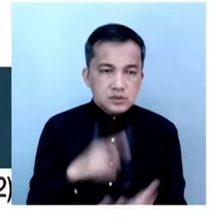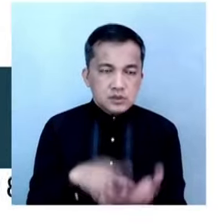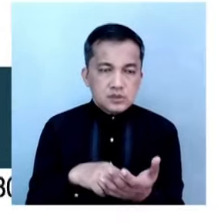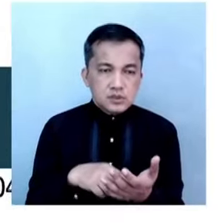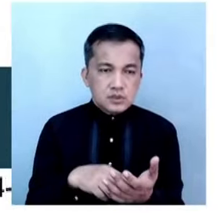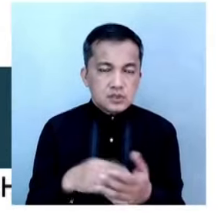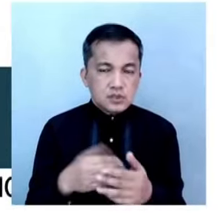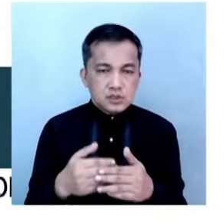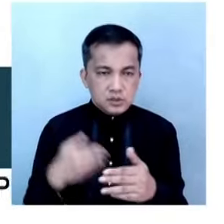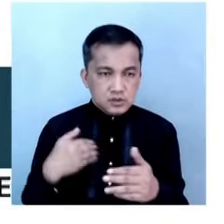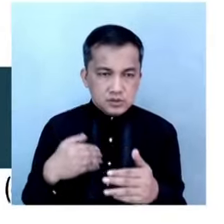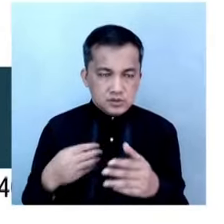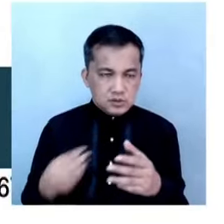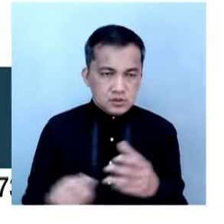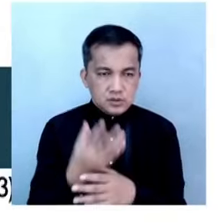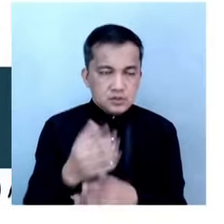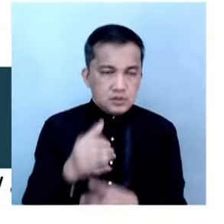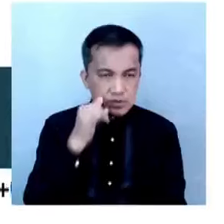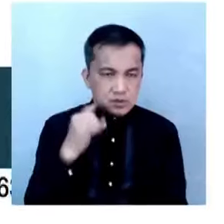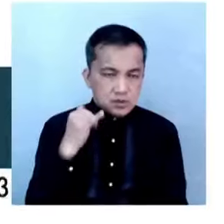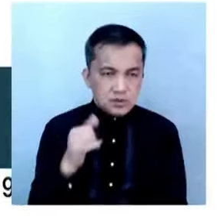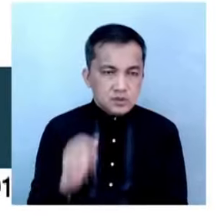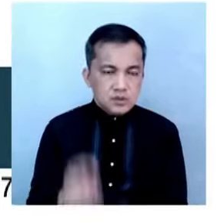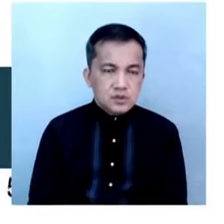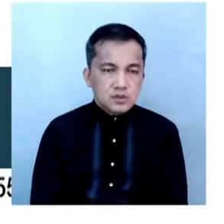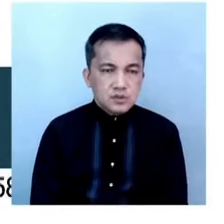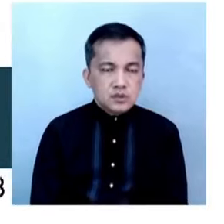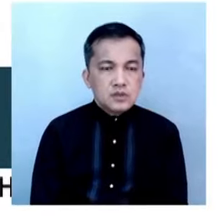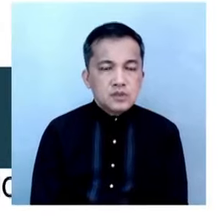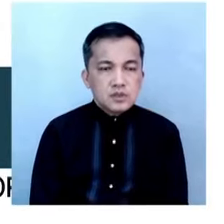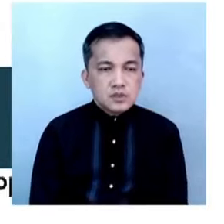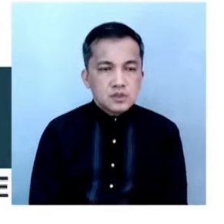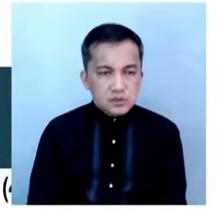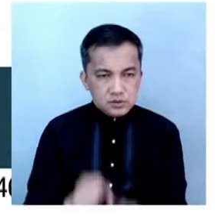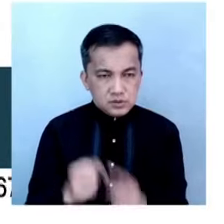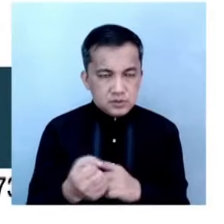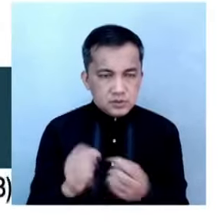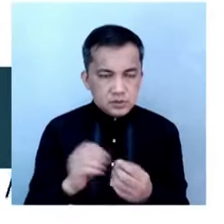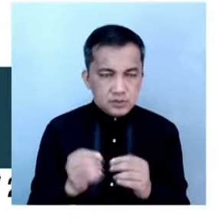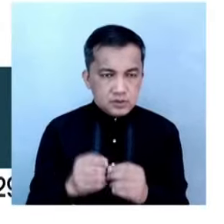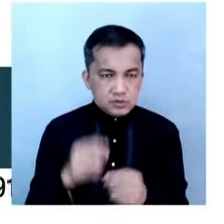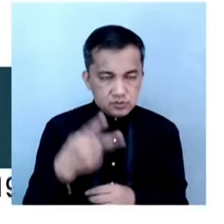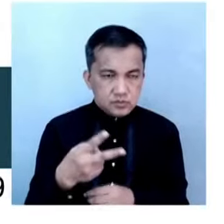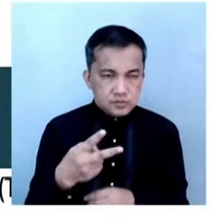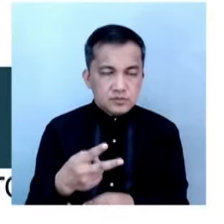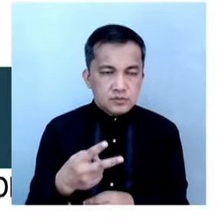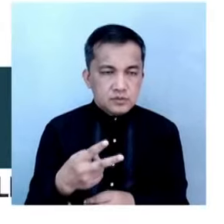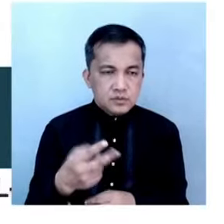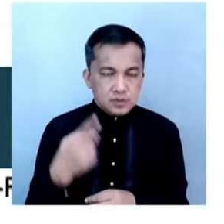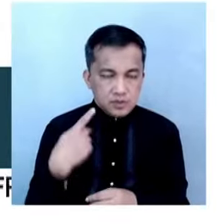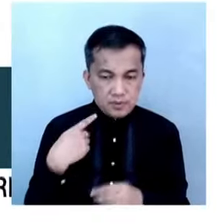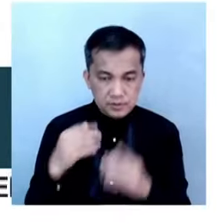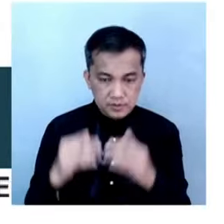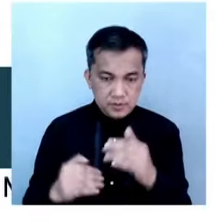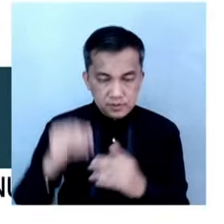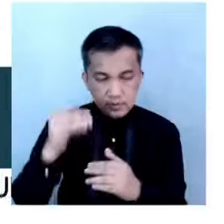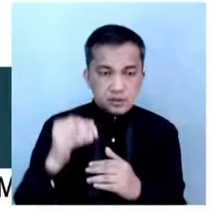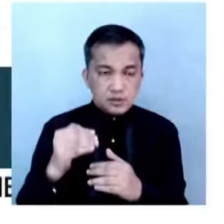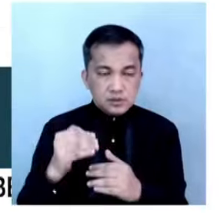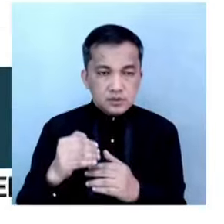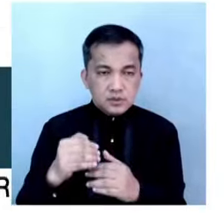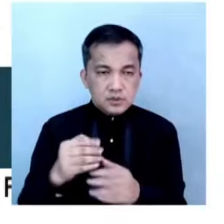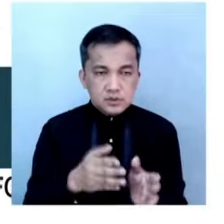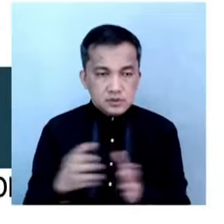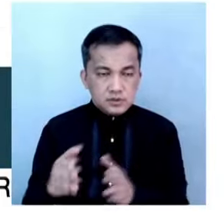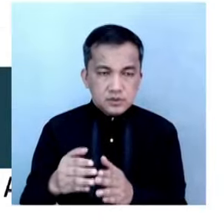prior sa eruption kagabi. So yan po yung scenario number 2. Just in case lang na mag-escalate yung activity, then we're going to